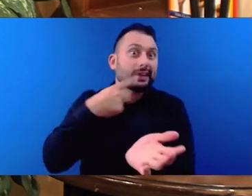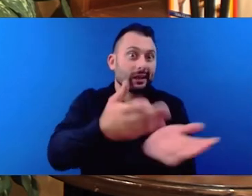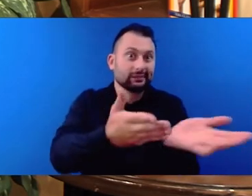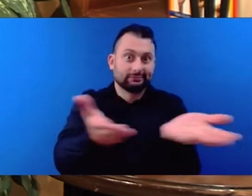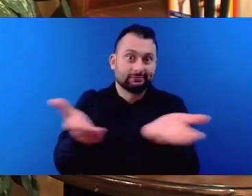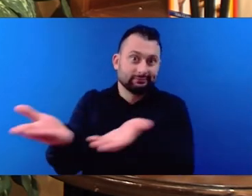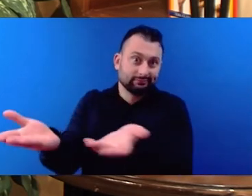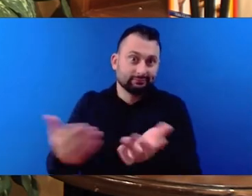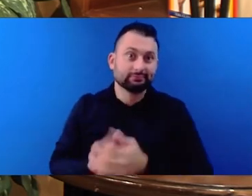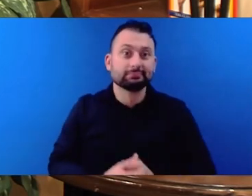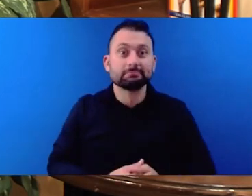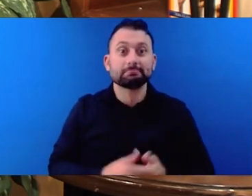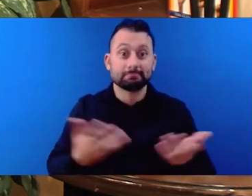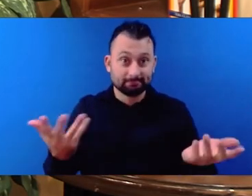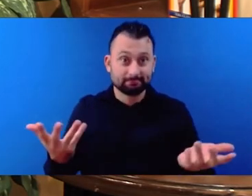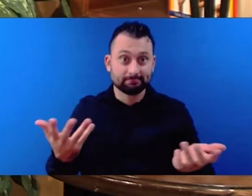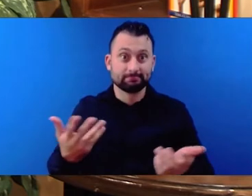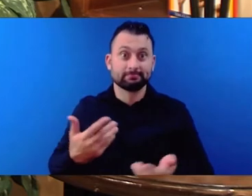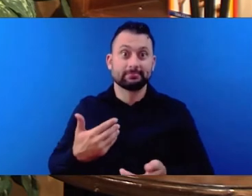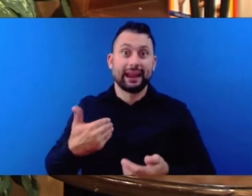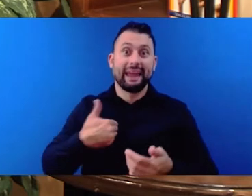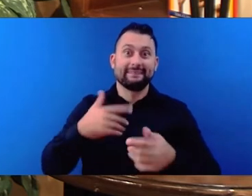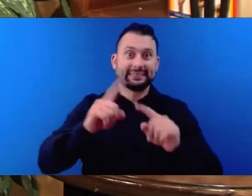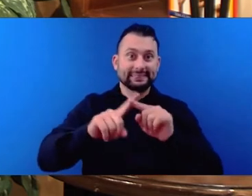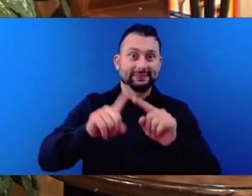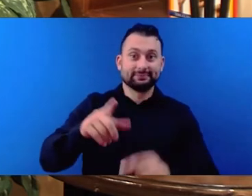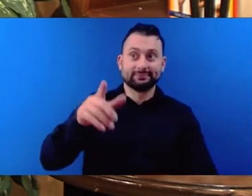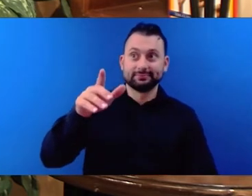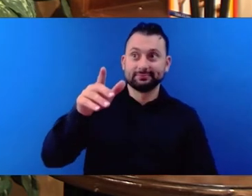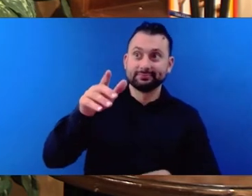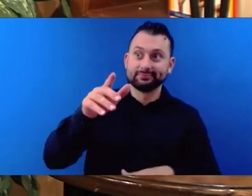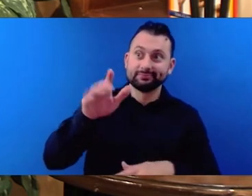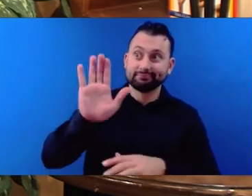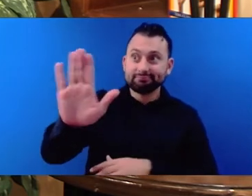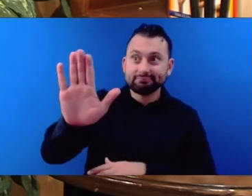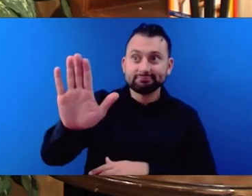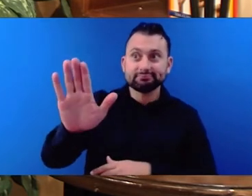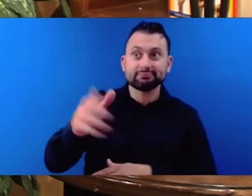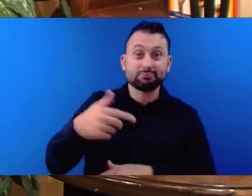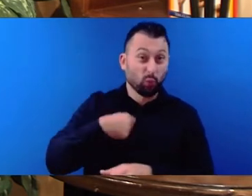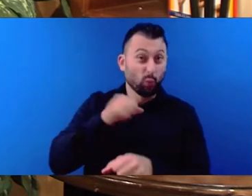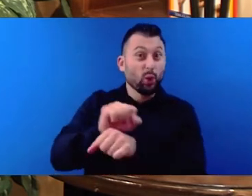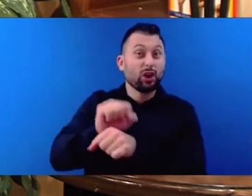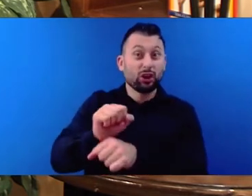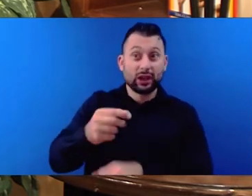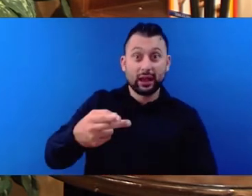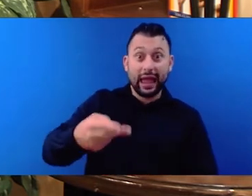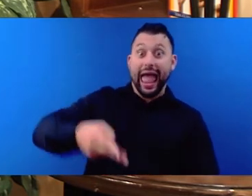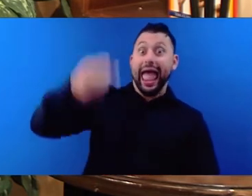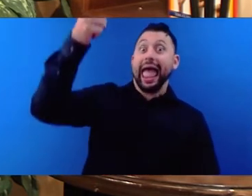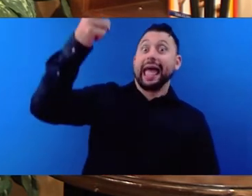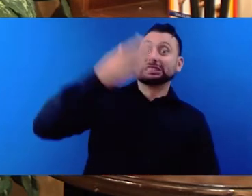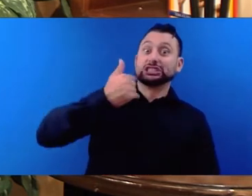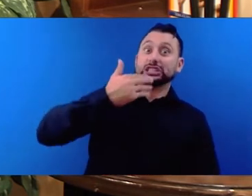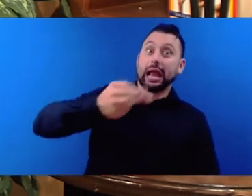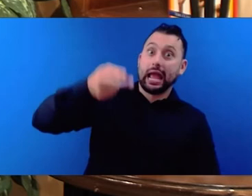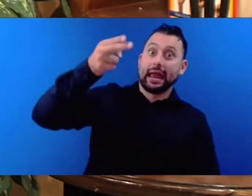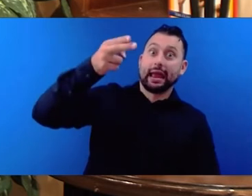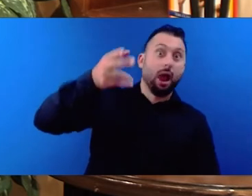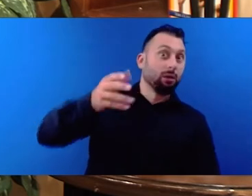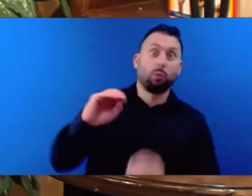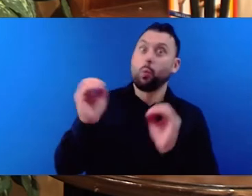control the blood sugar. And like I mentioned, if an A1C level is very high when we check it, we might